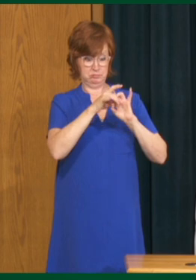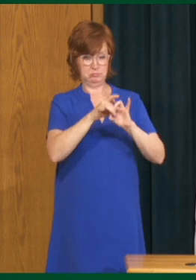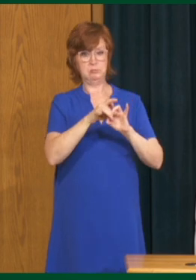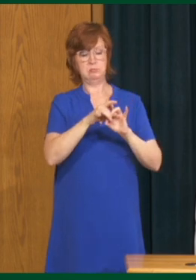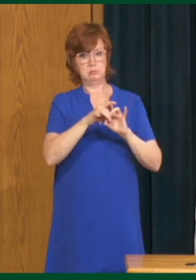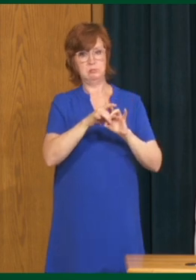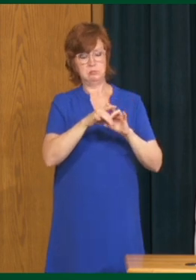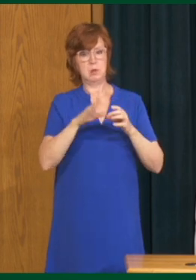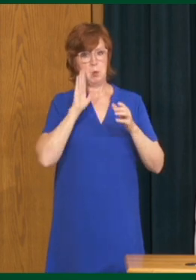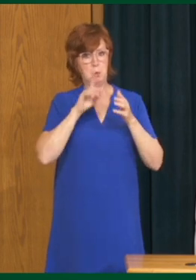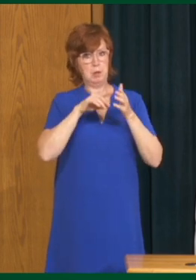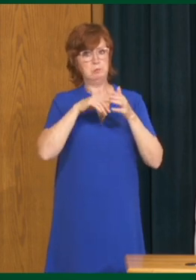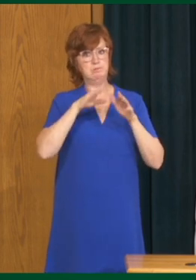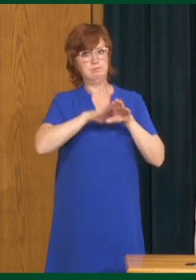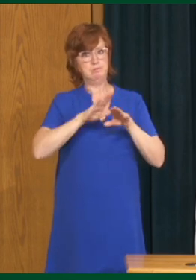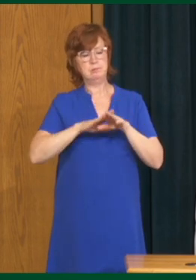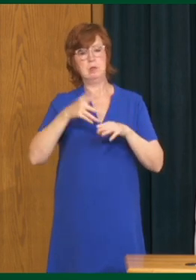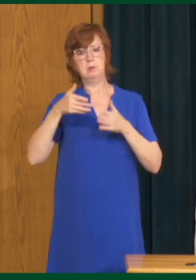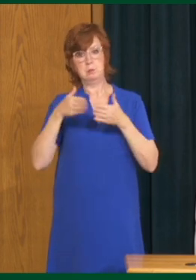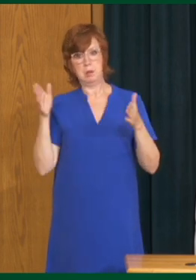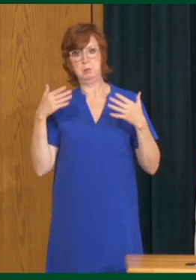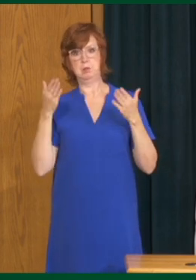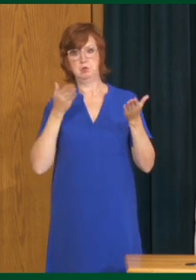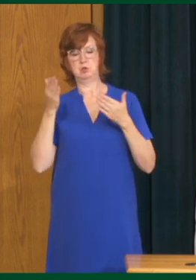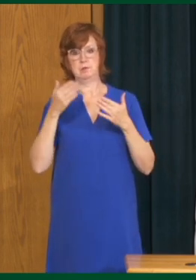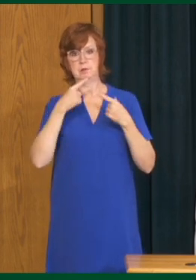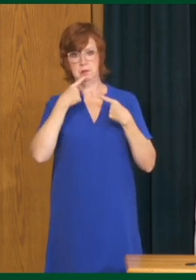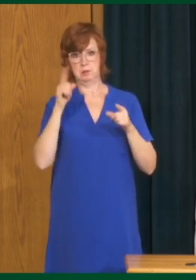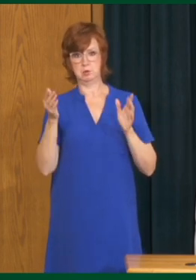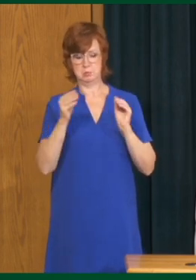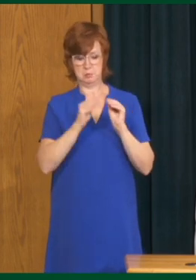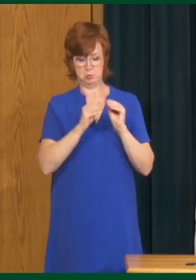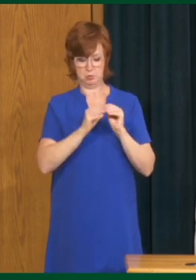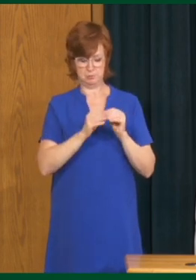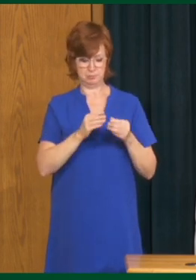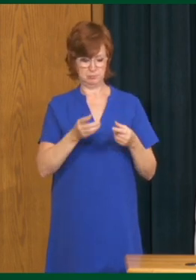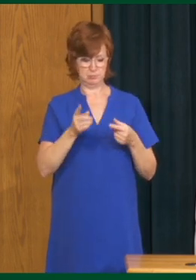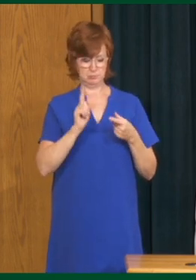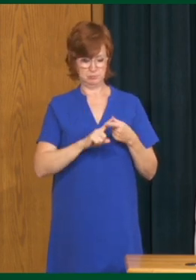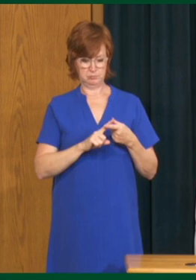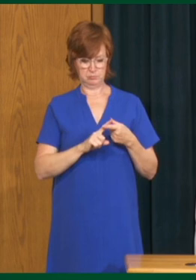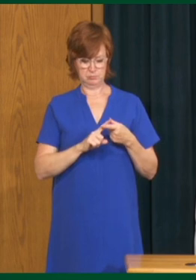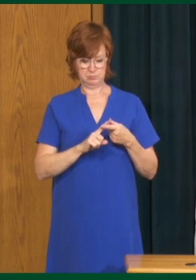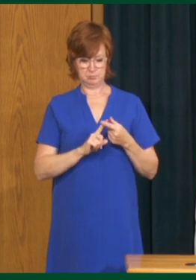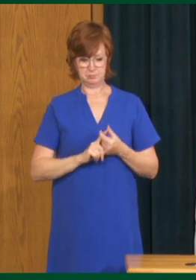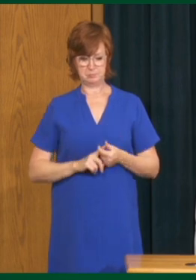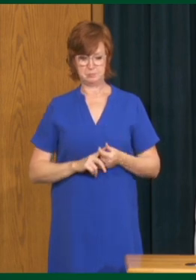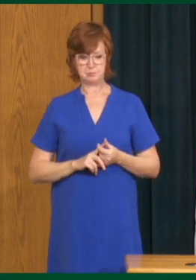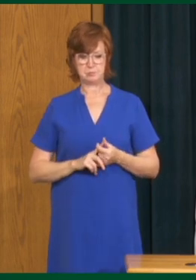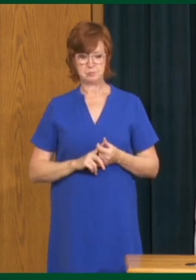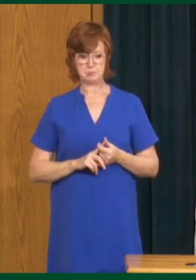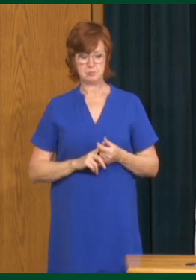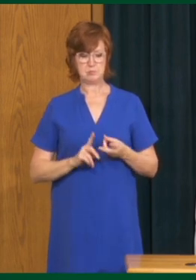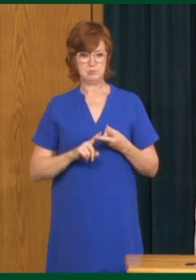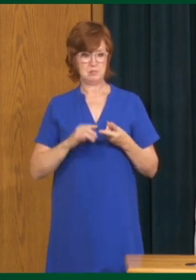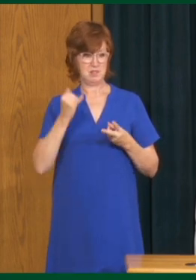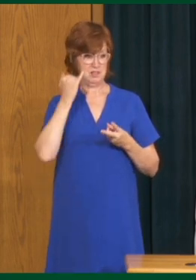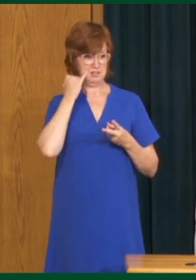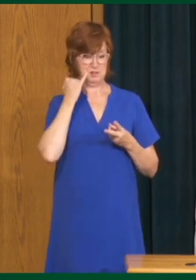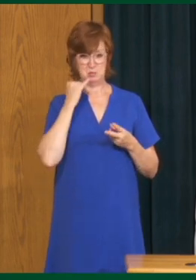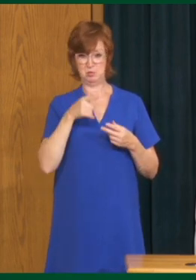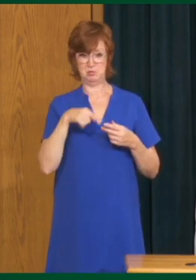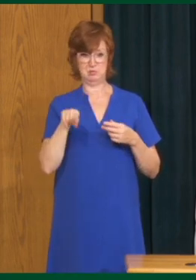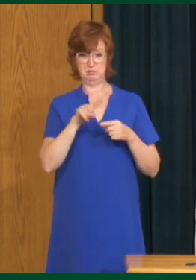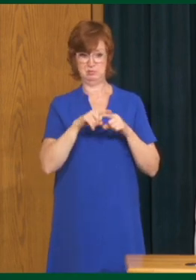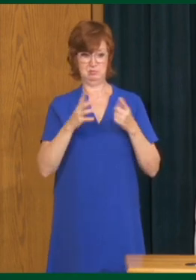is done. And if there's public health directly contacts their close contacts, but if they work in a setting where it's not possible, then a PSA